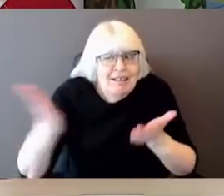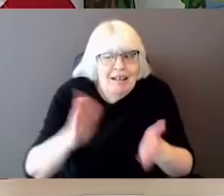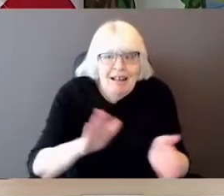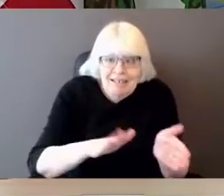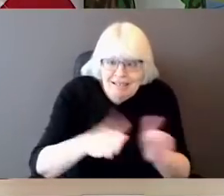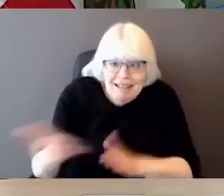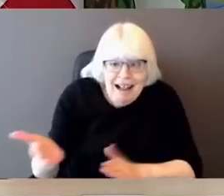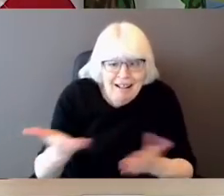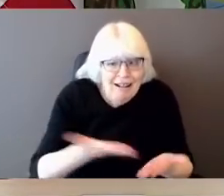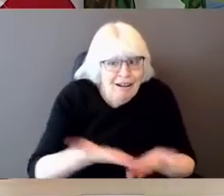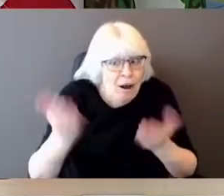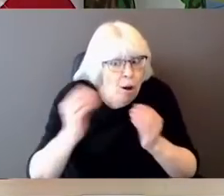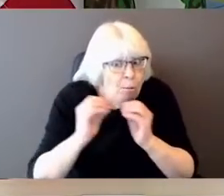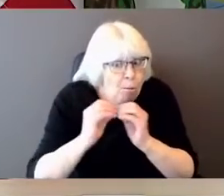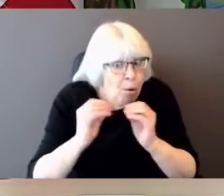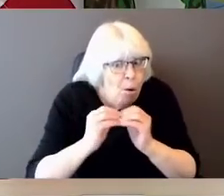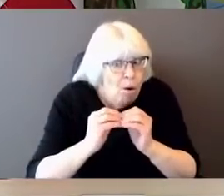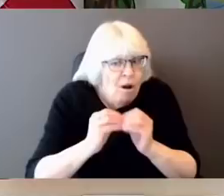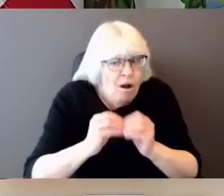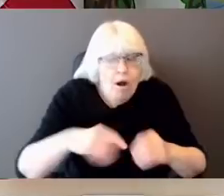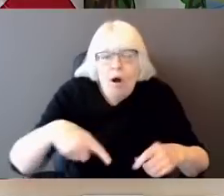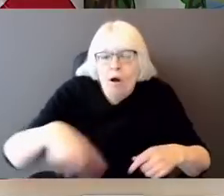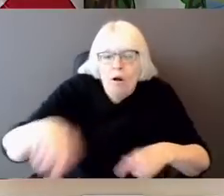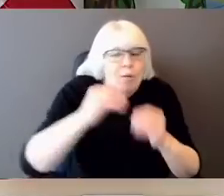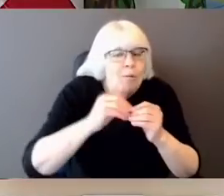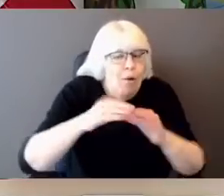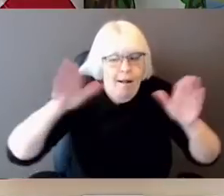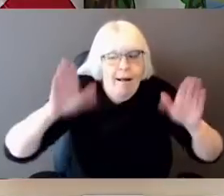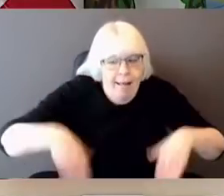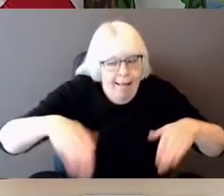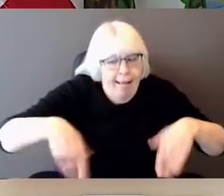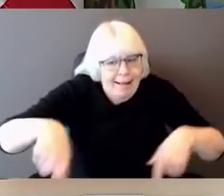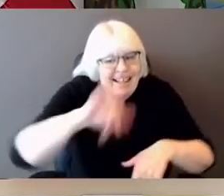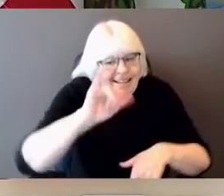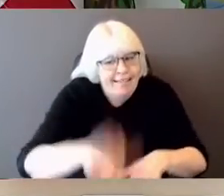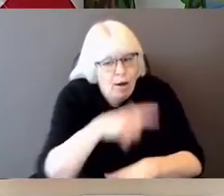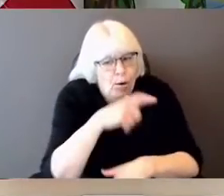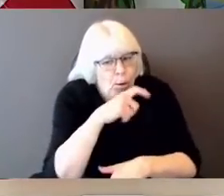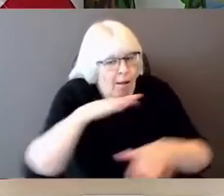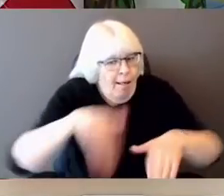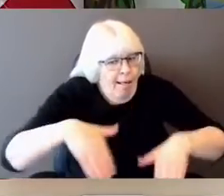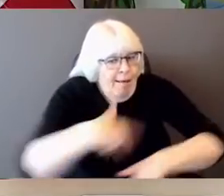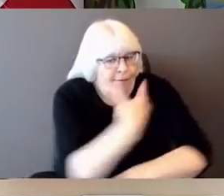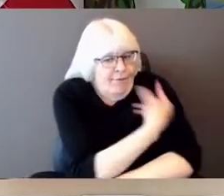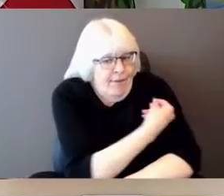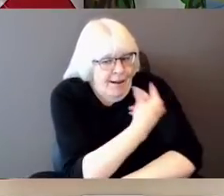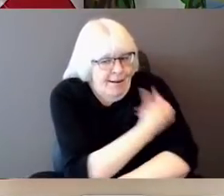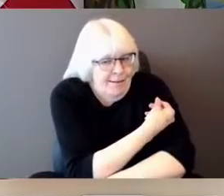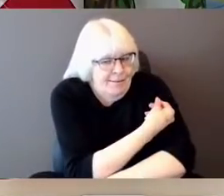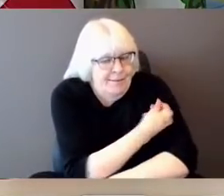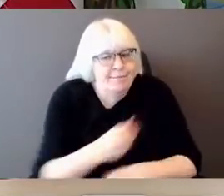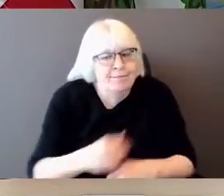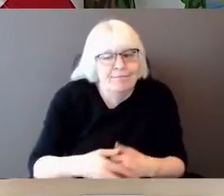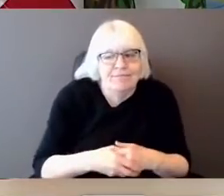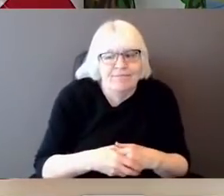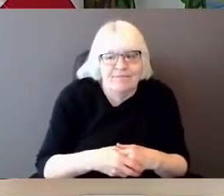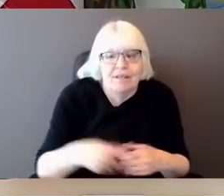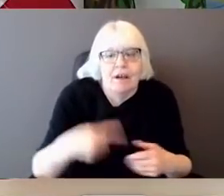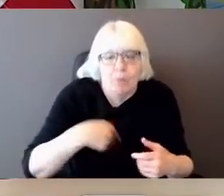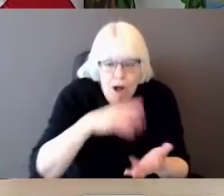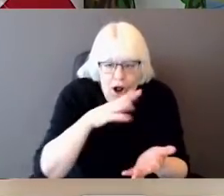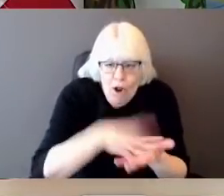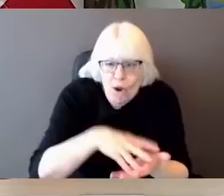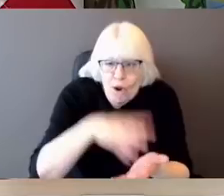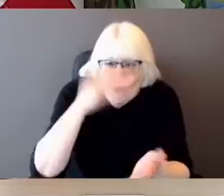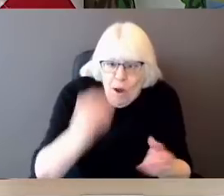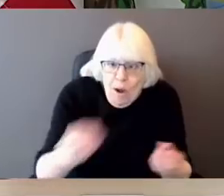population. We are learning always about the importance of getting our booster doses when we are eligible. Third doses